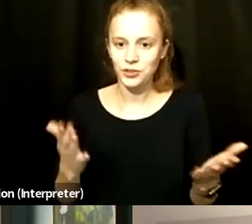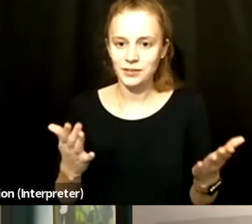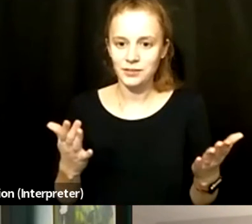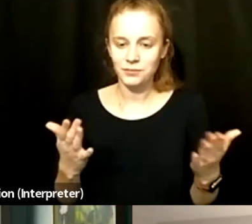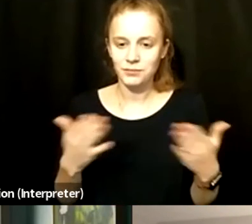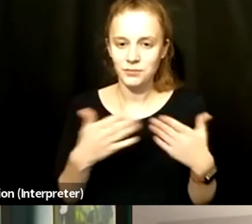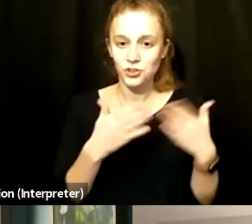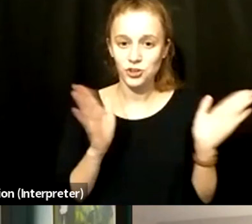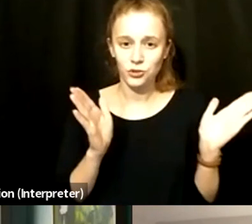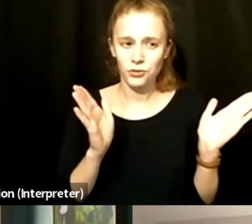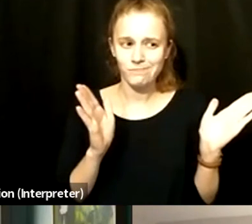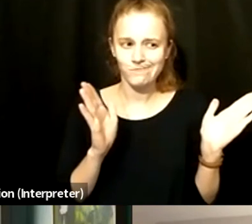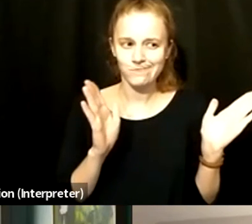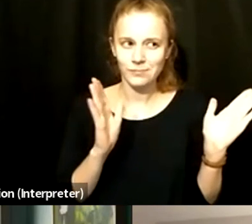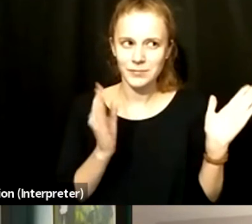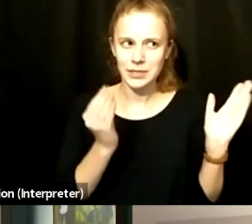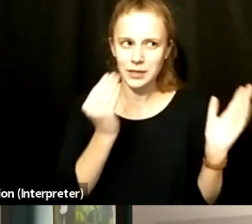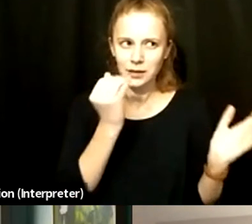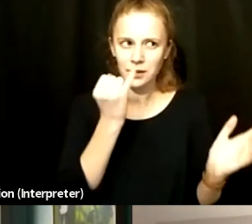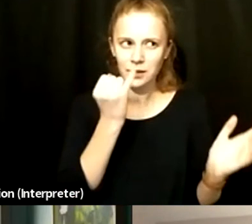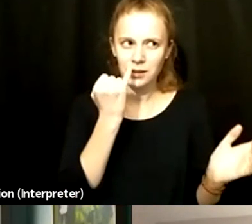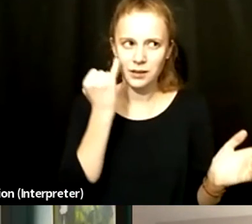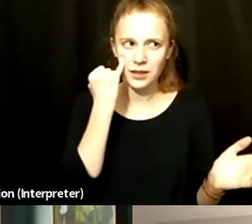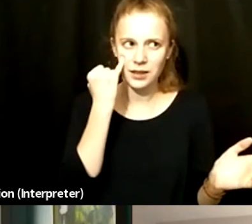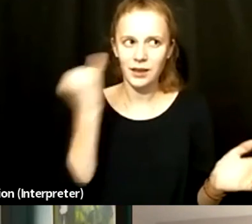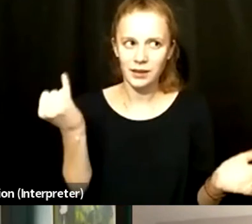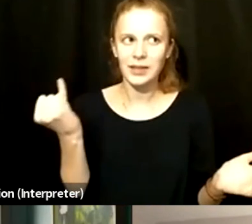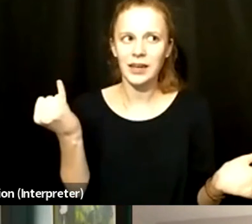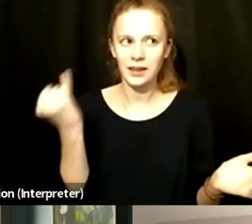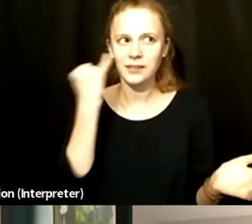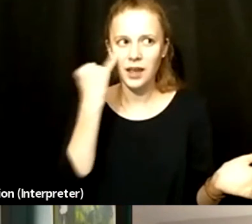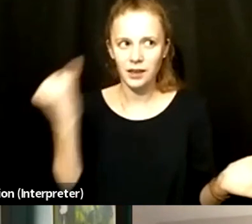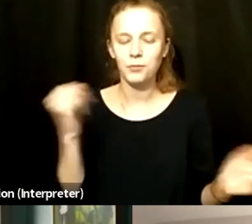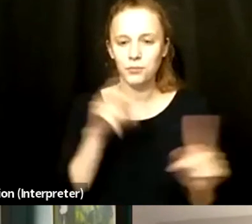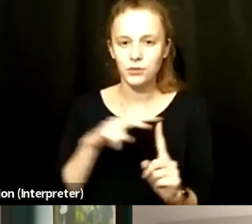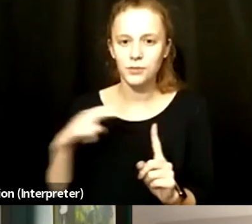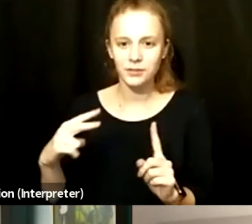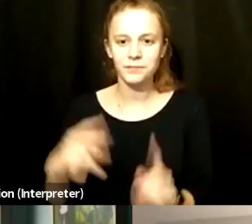production, right? And so it's putting a value